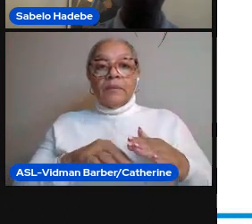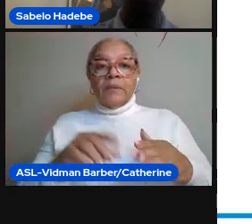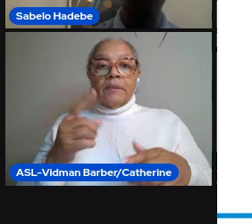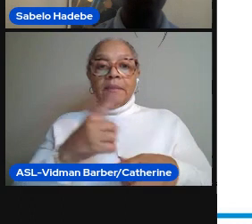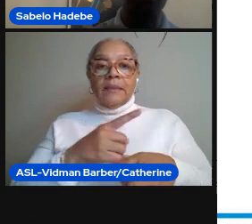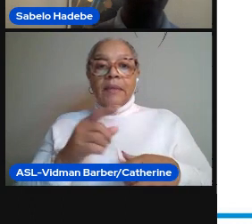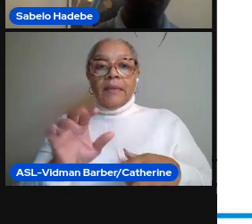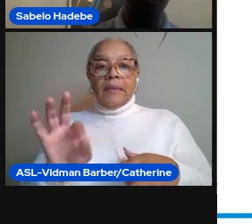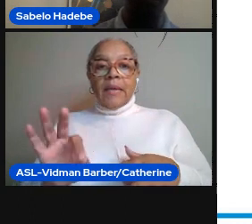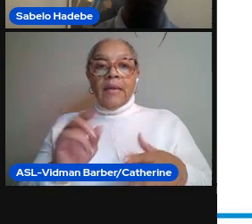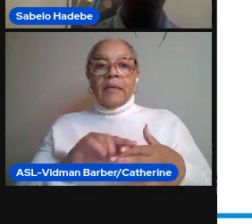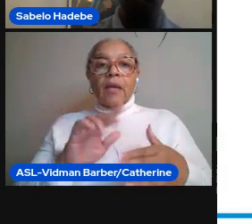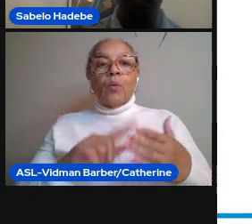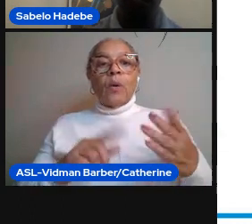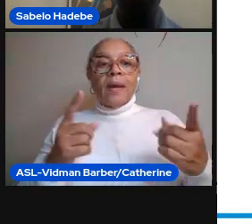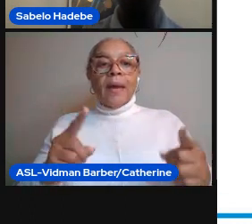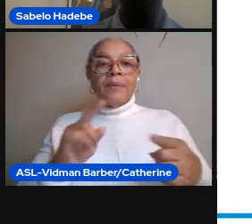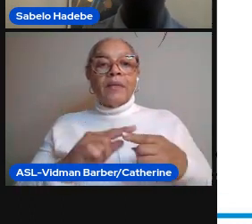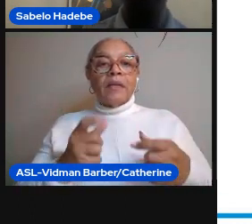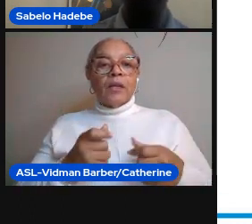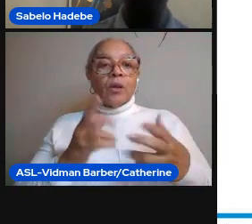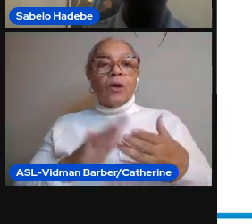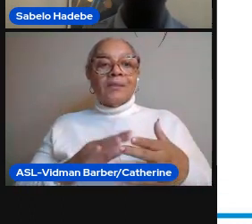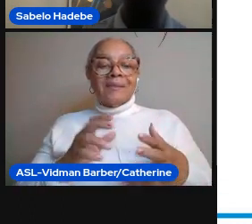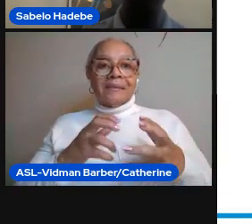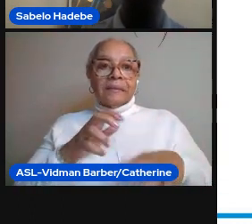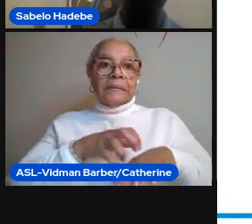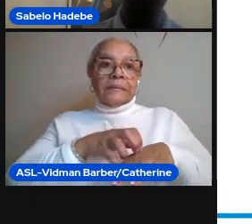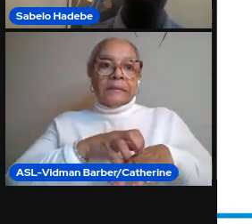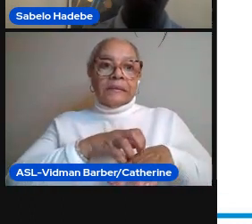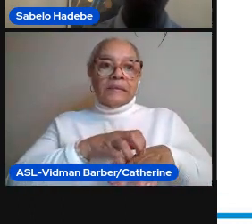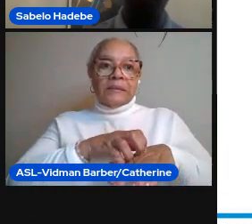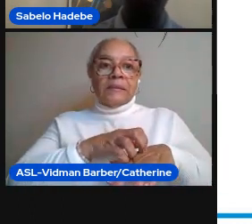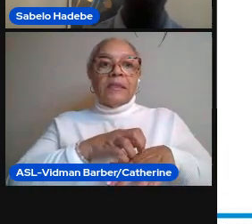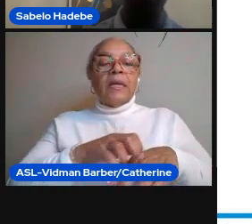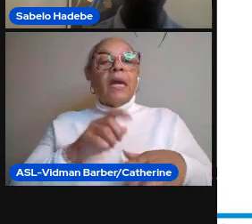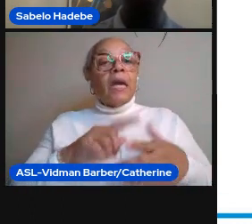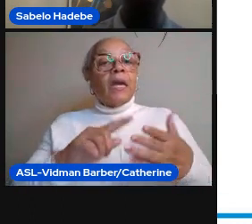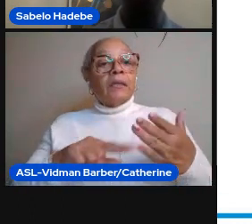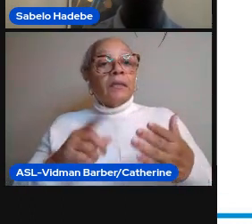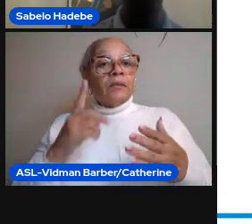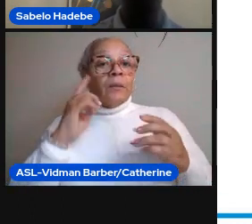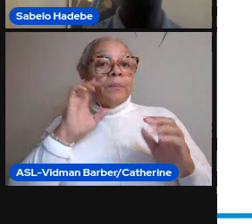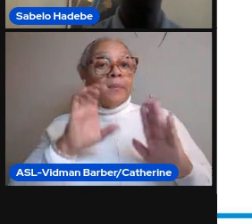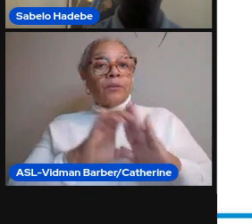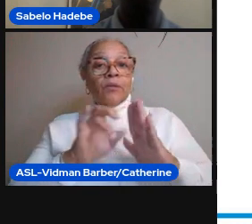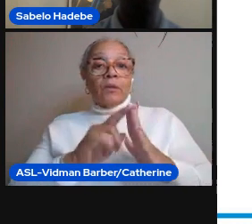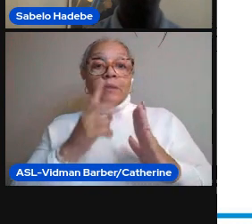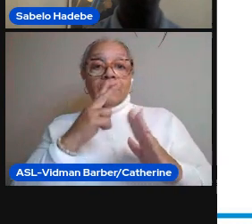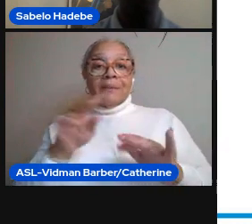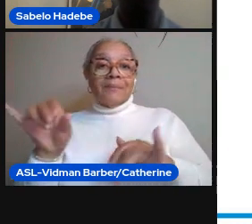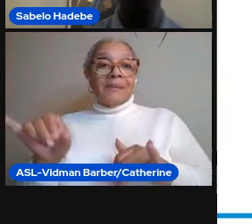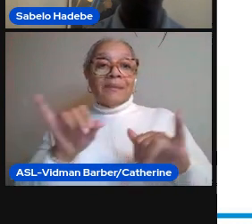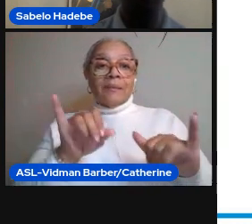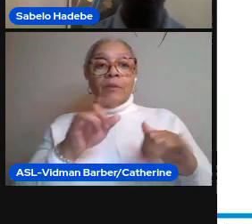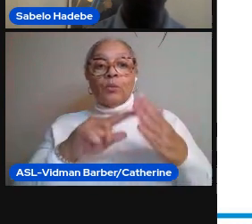it does, it causes this acute itch. And also the features that you see are pretty much similar to what you'd see